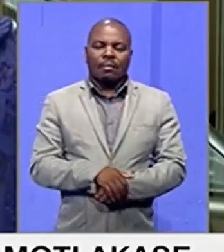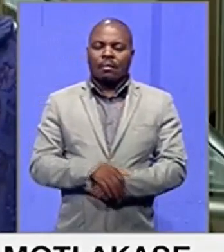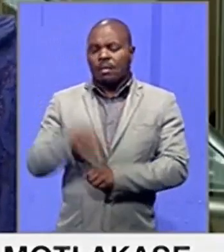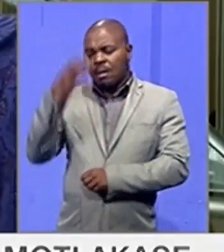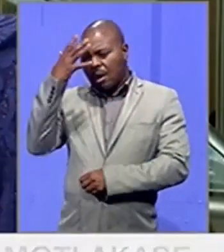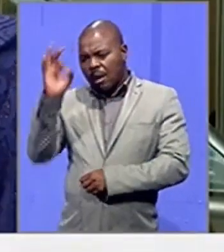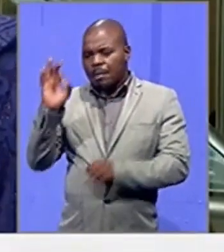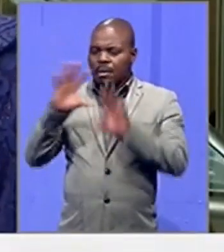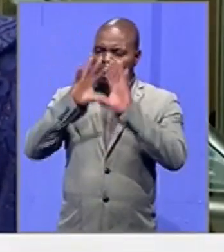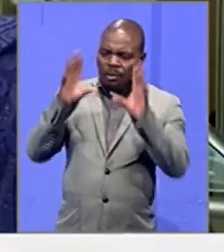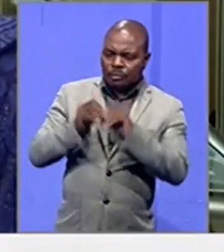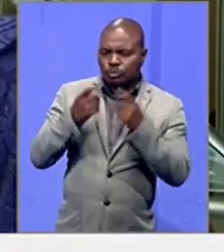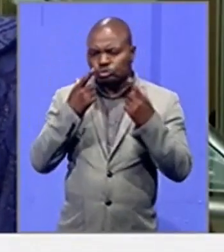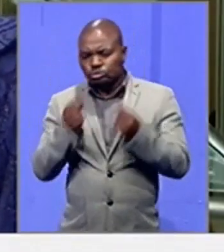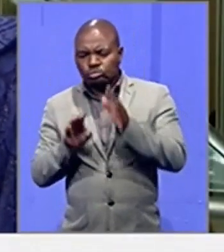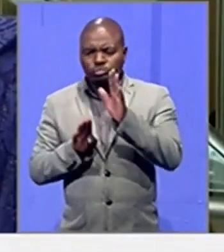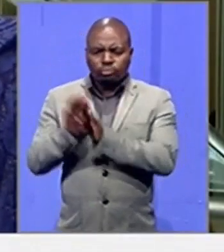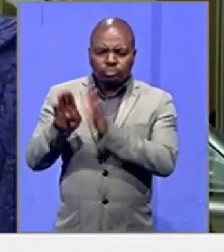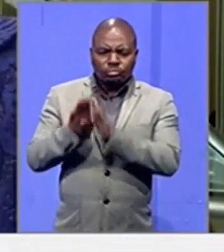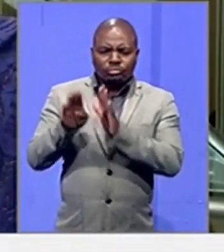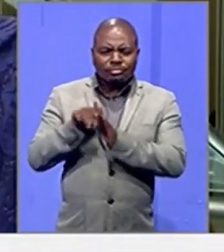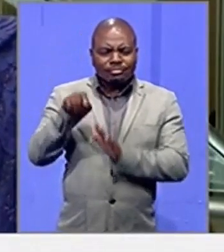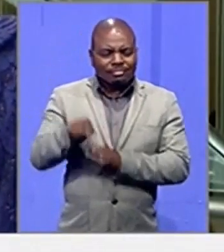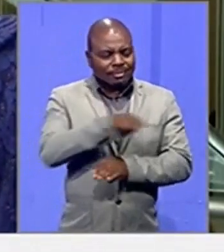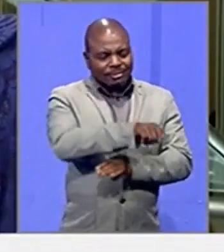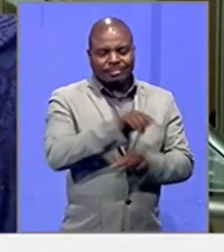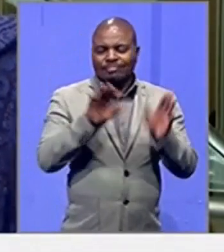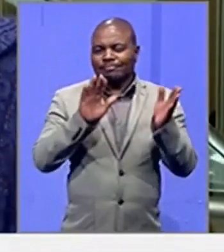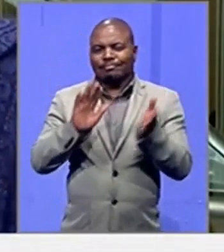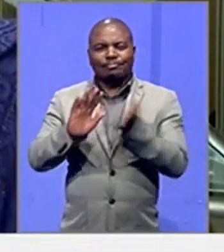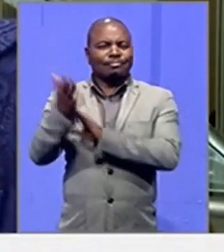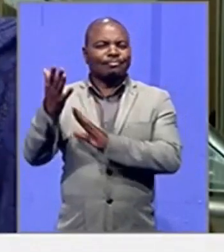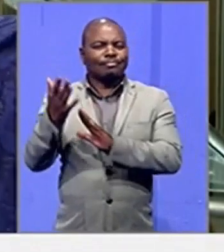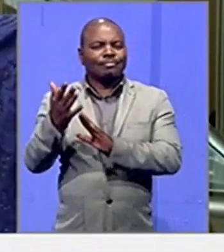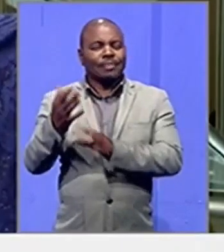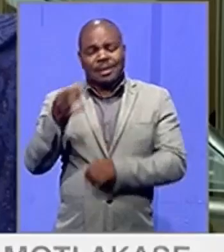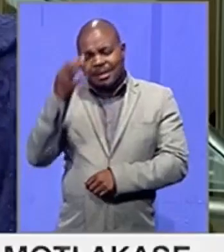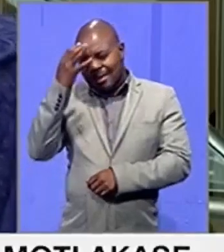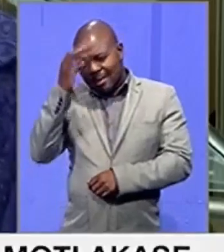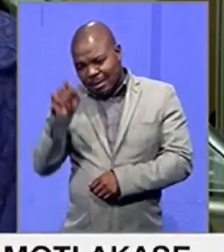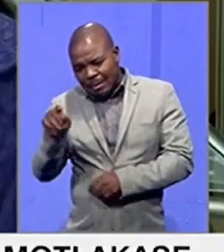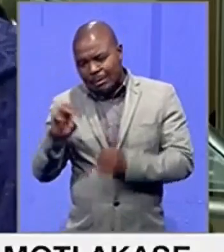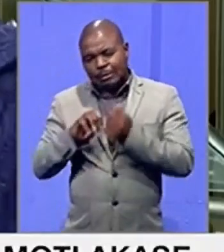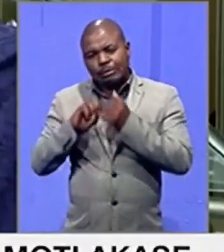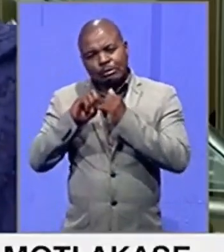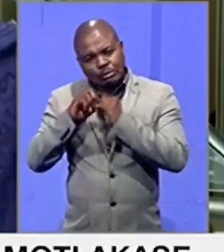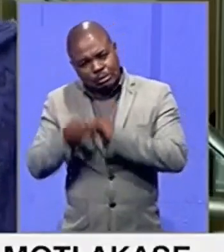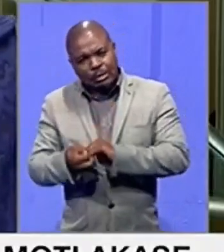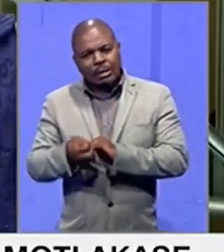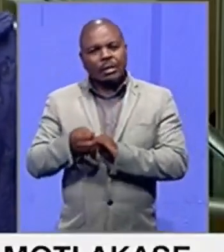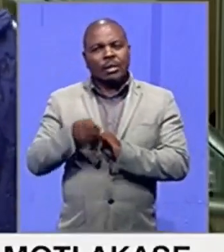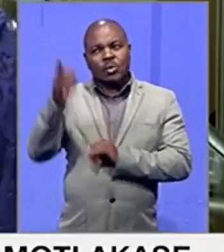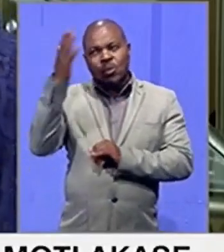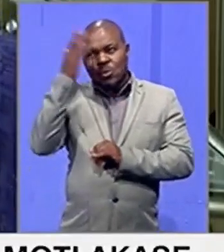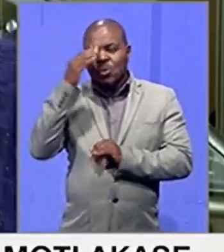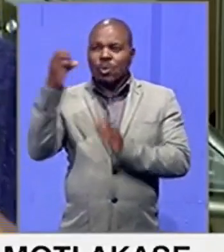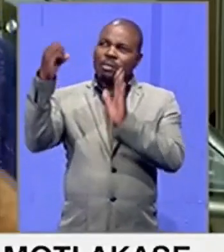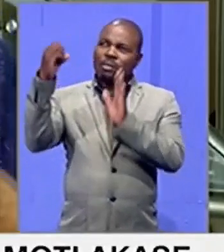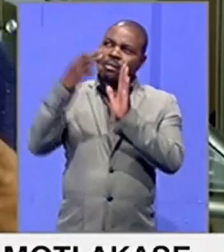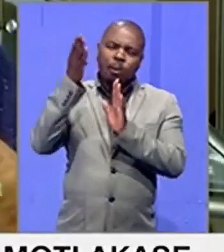tse re batlang go di dira re le mmuso wa Afrika Borwa. Mmuso wa leka wa itse gore re na le solar, re